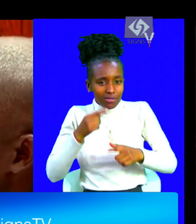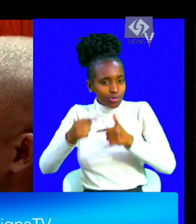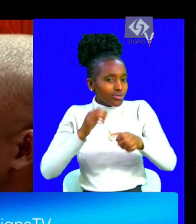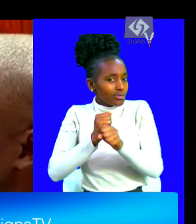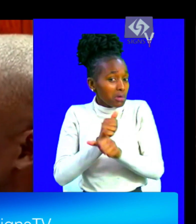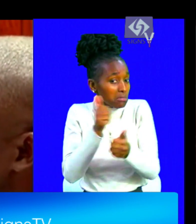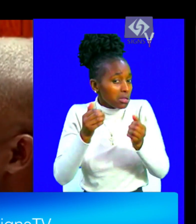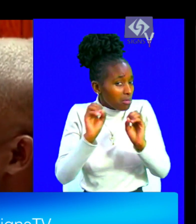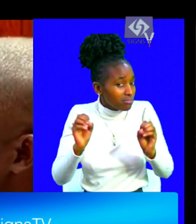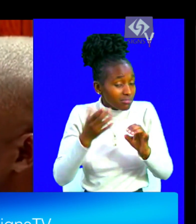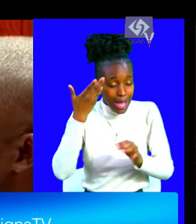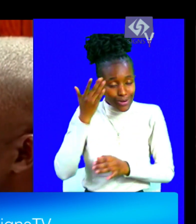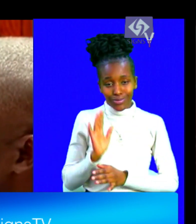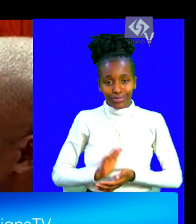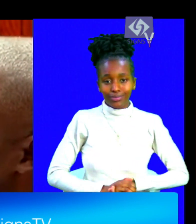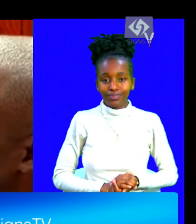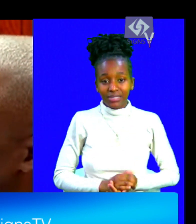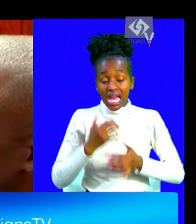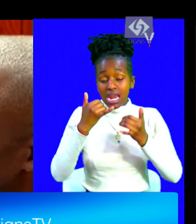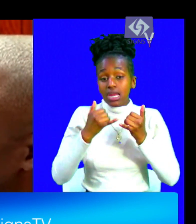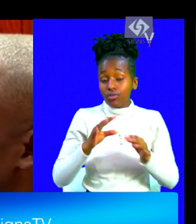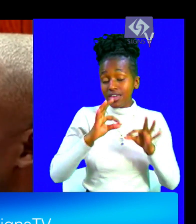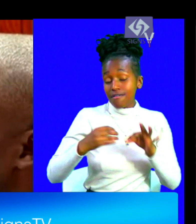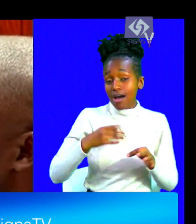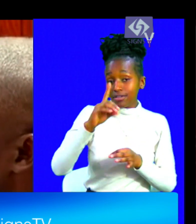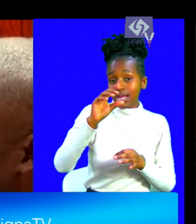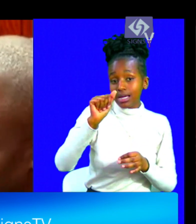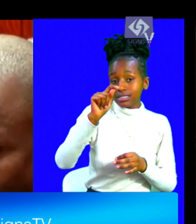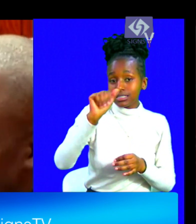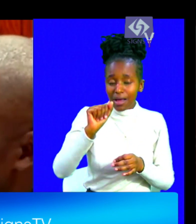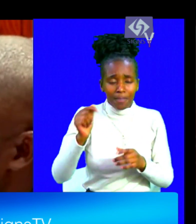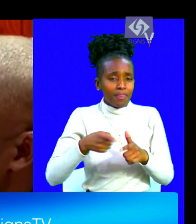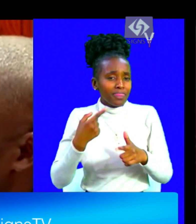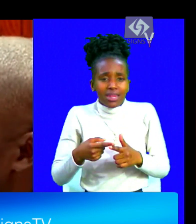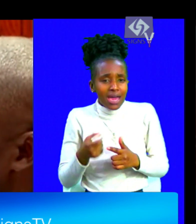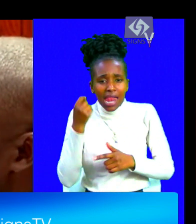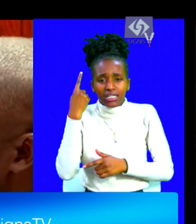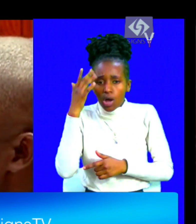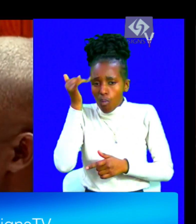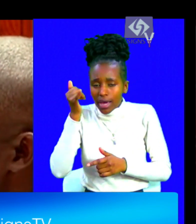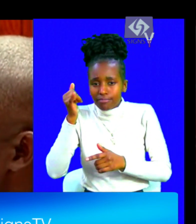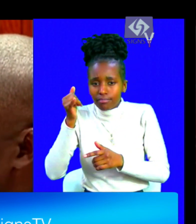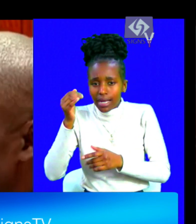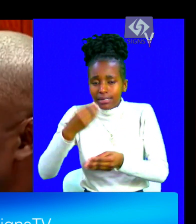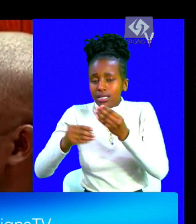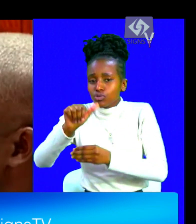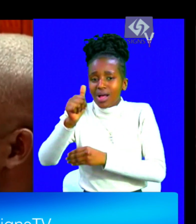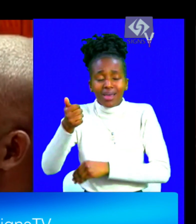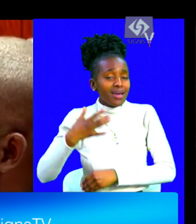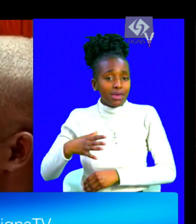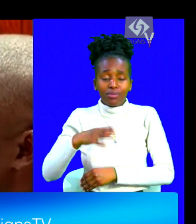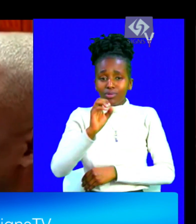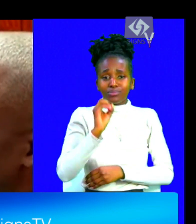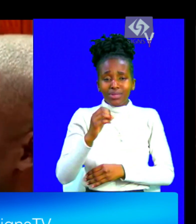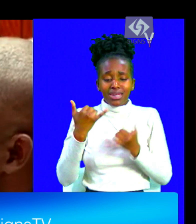allowed to export that data to an external storage device. We've already seen that the data was put to Amazon. We don't know